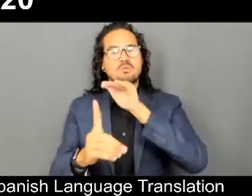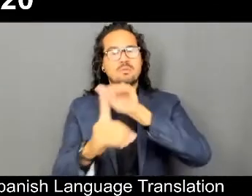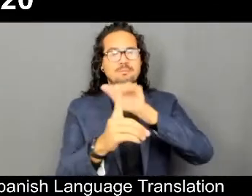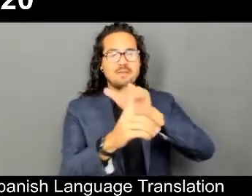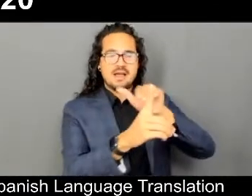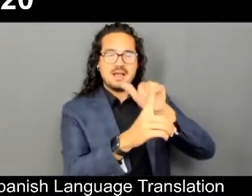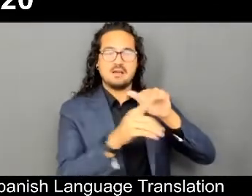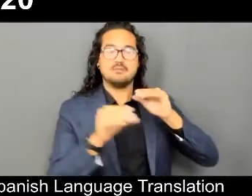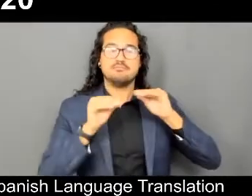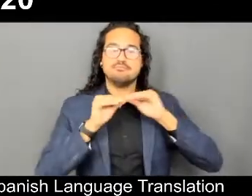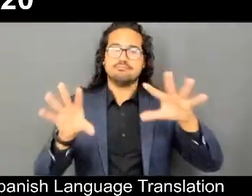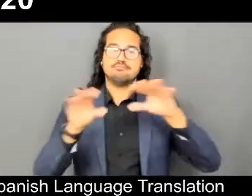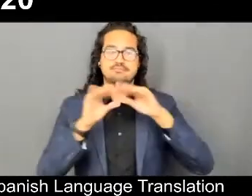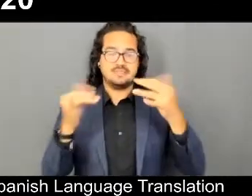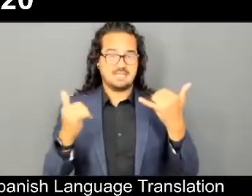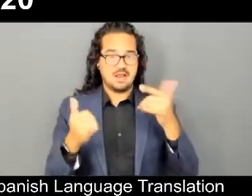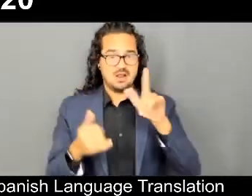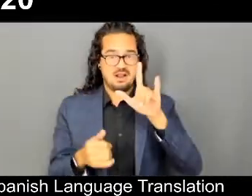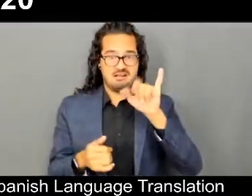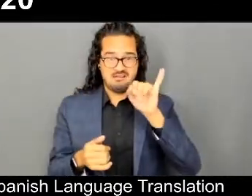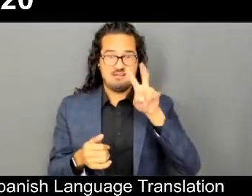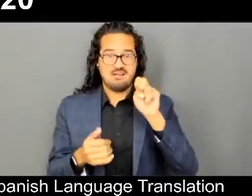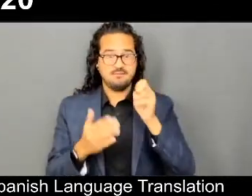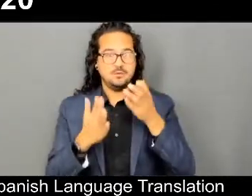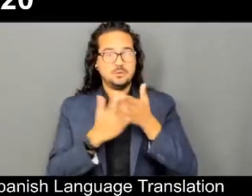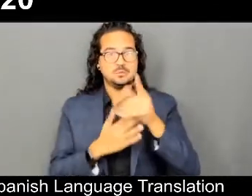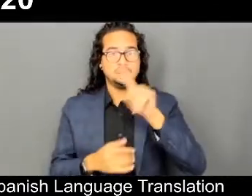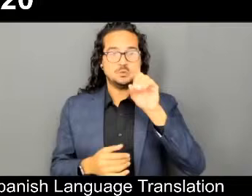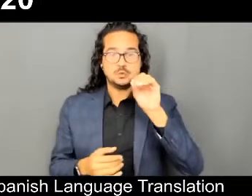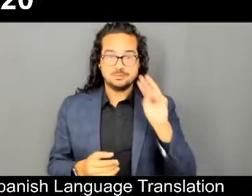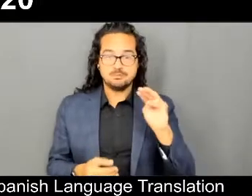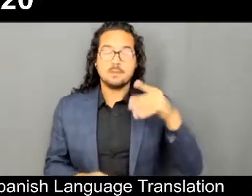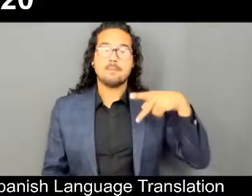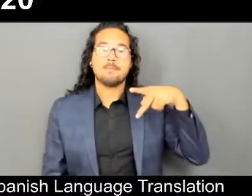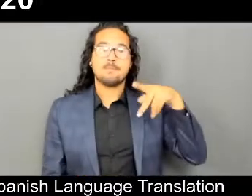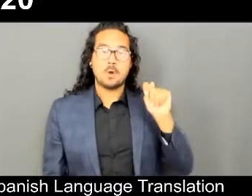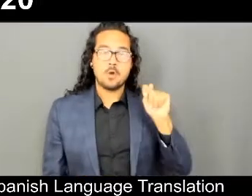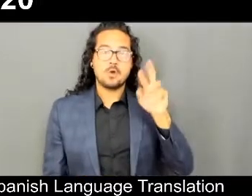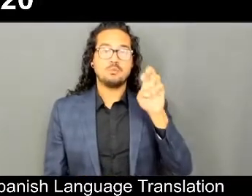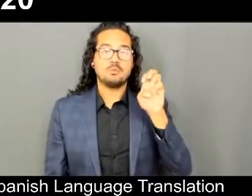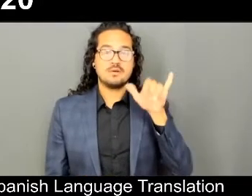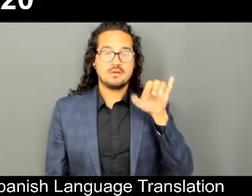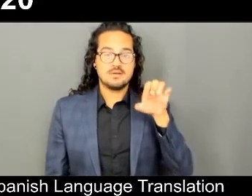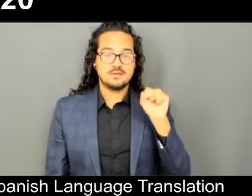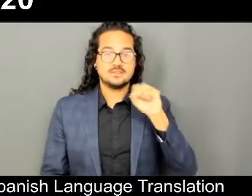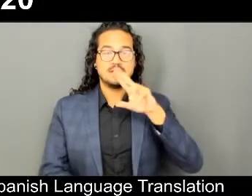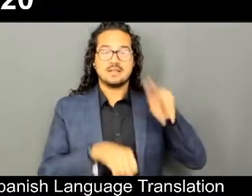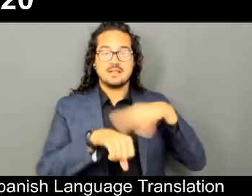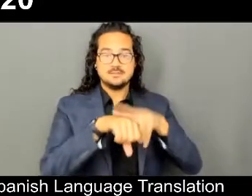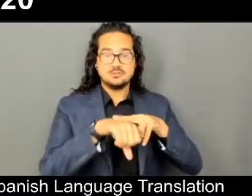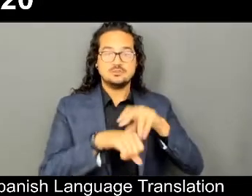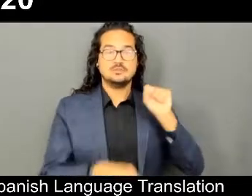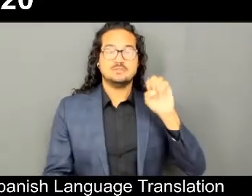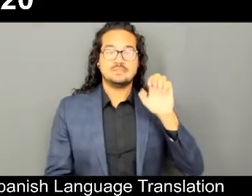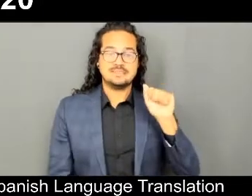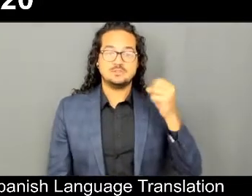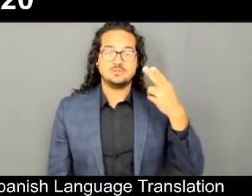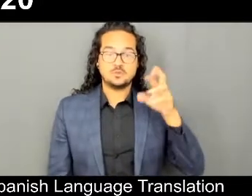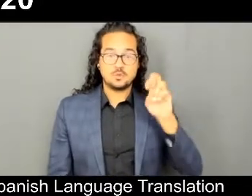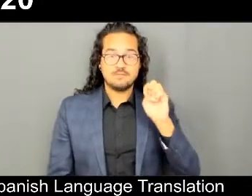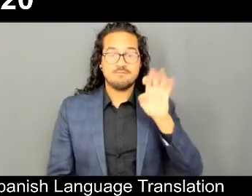Point Reyes National Seashore Facebook page, also on YouTube,